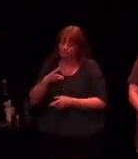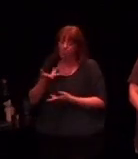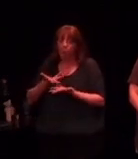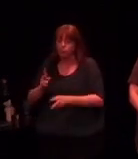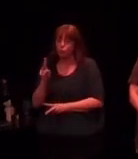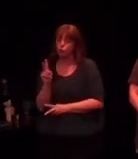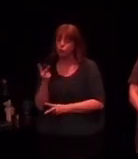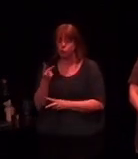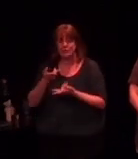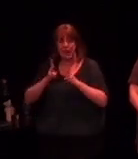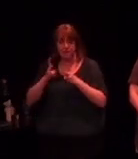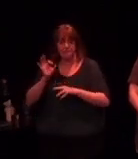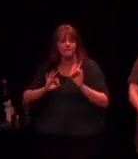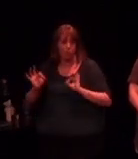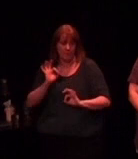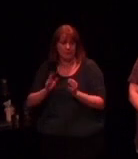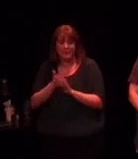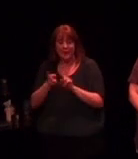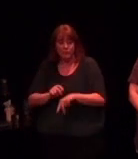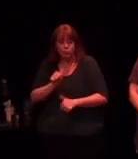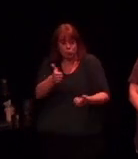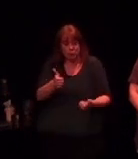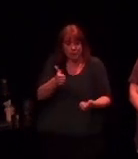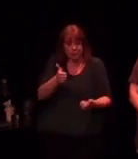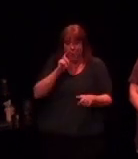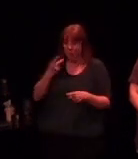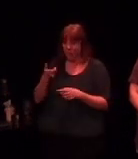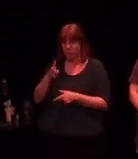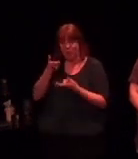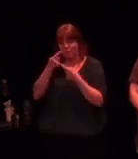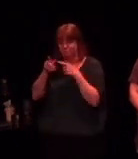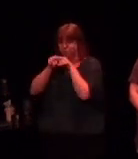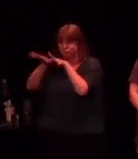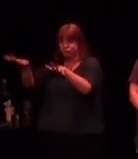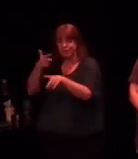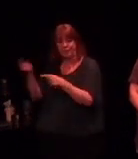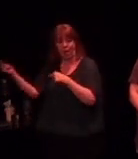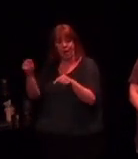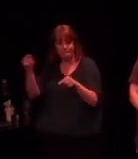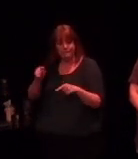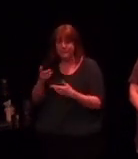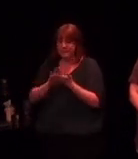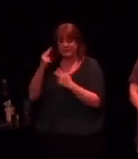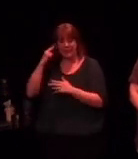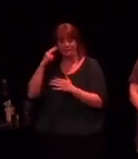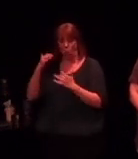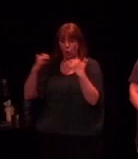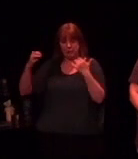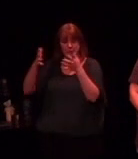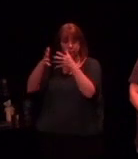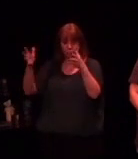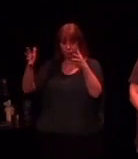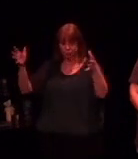2. Because then if it's good, people get to know about it and you'll start to build your deaf audience. If you're talking about getting people in, they need